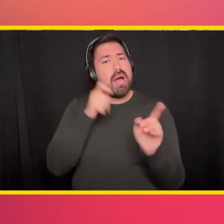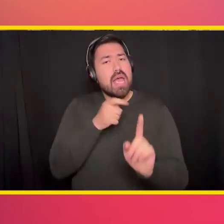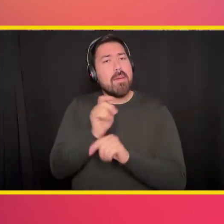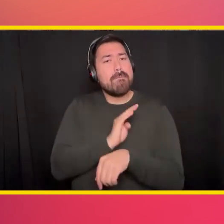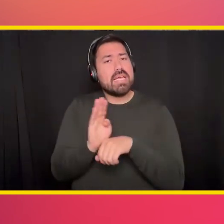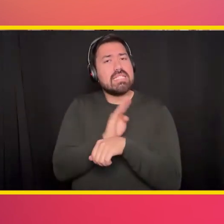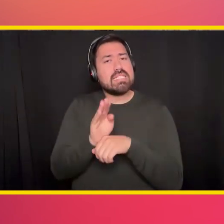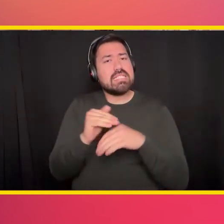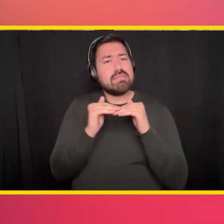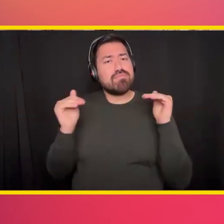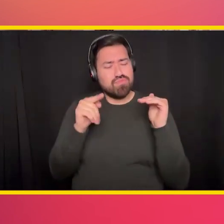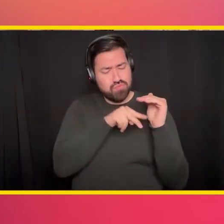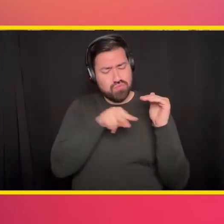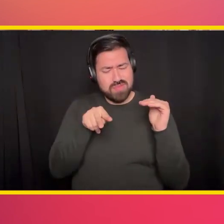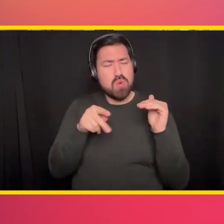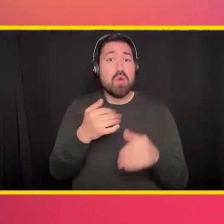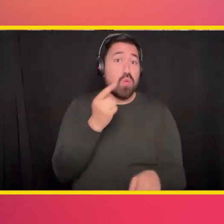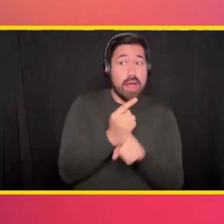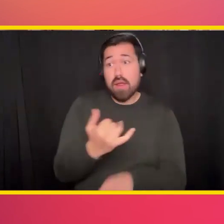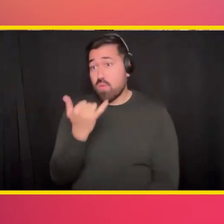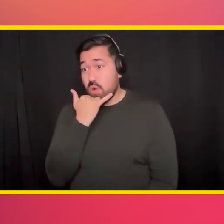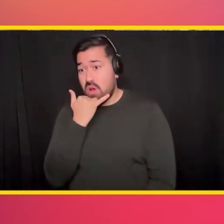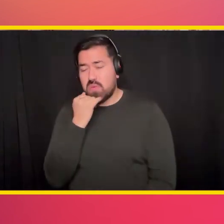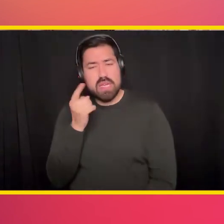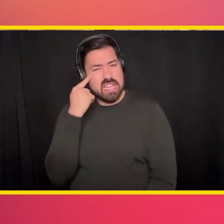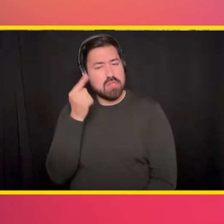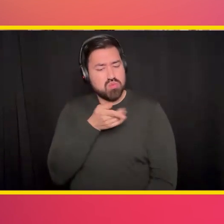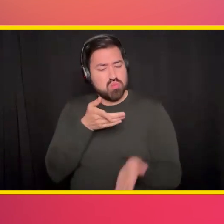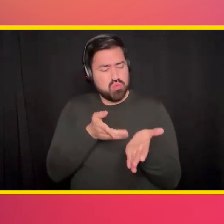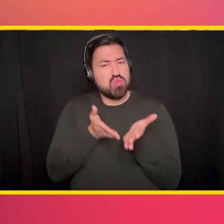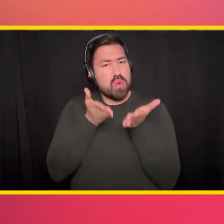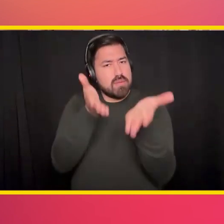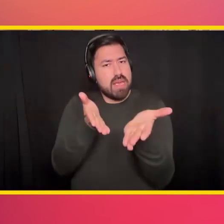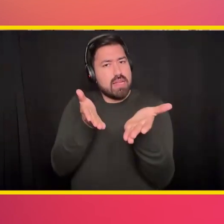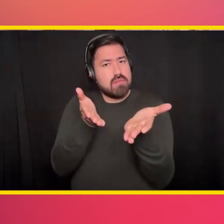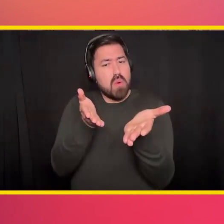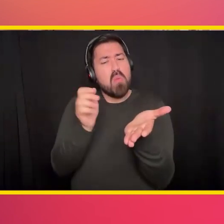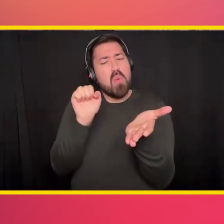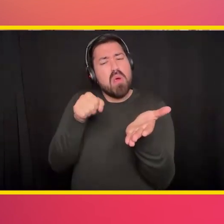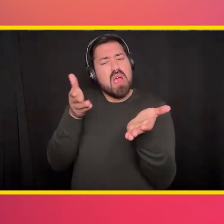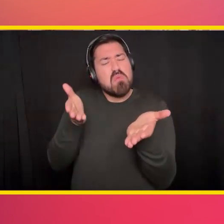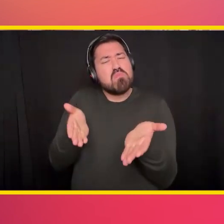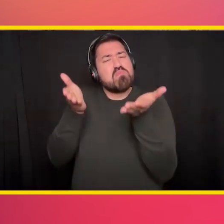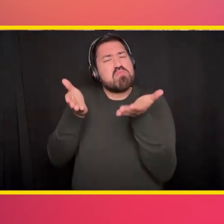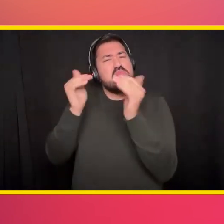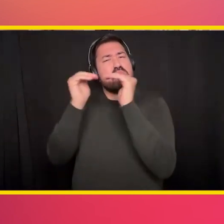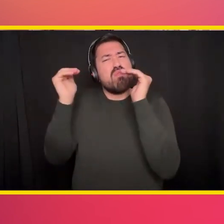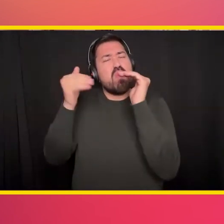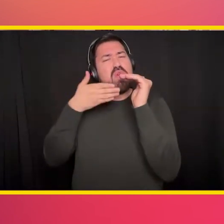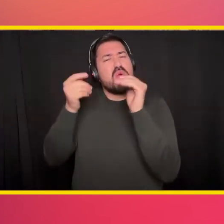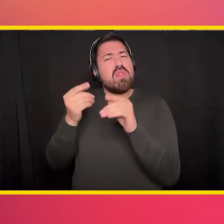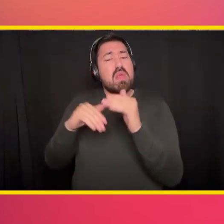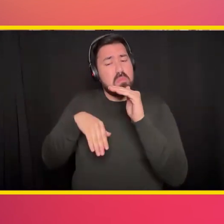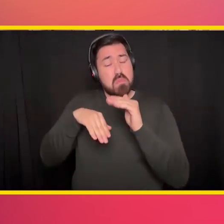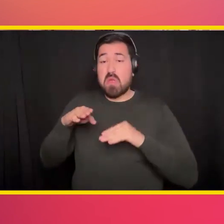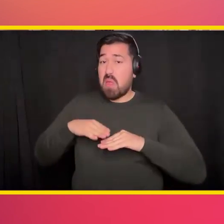standpoint, from a what's right and wrong standpoint, we think you should be here, right? The law's a floor, not a ceiling. Let's bump you up above the floor and push,